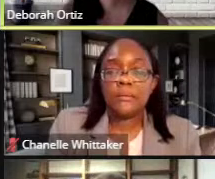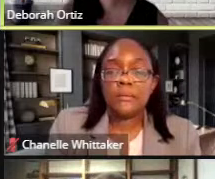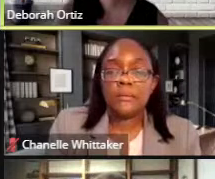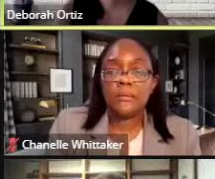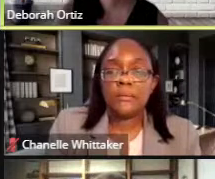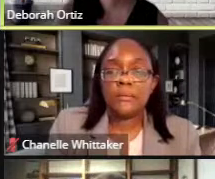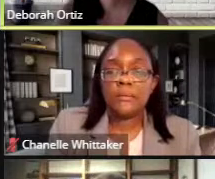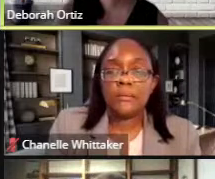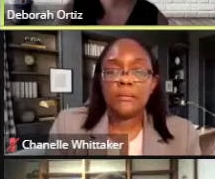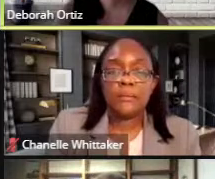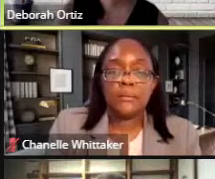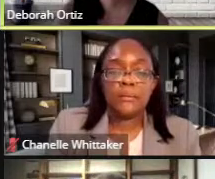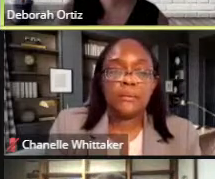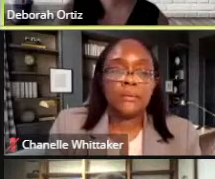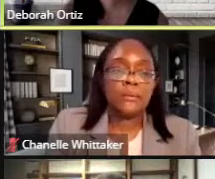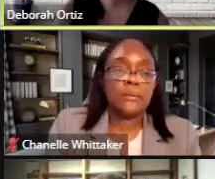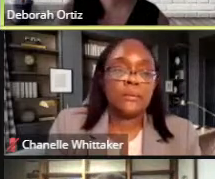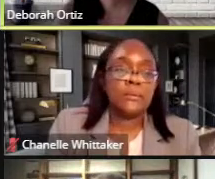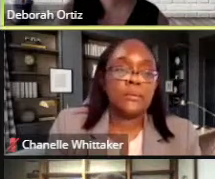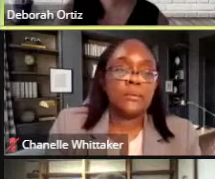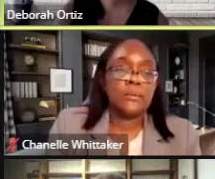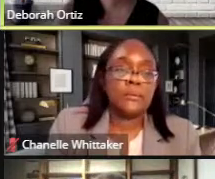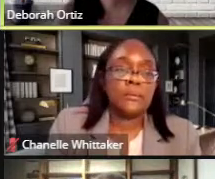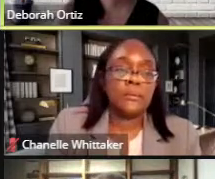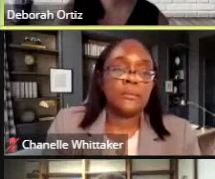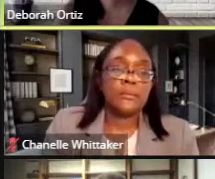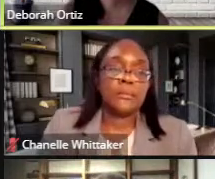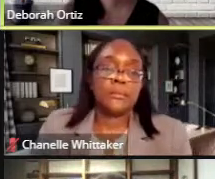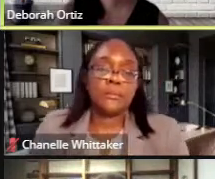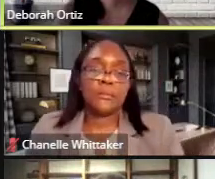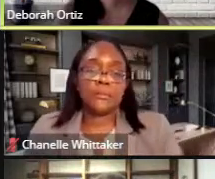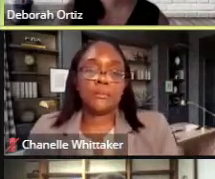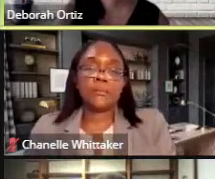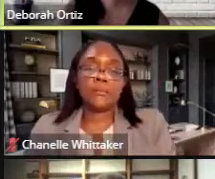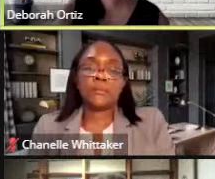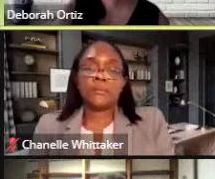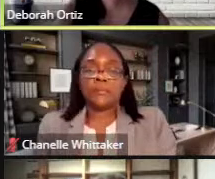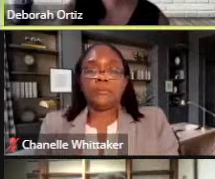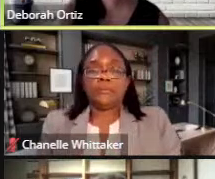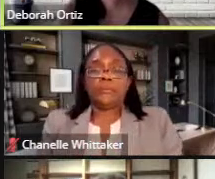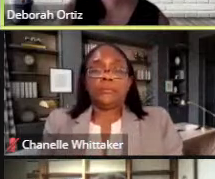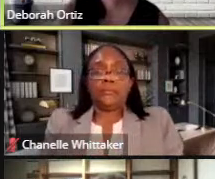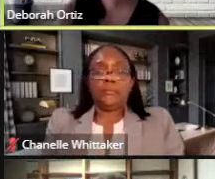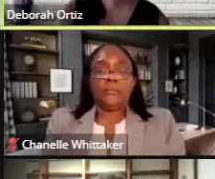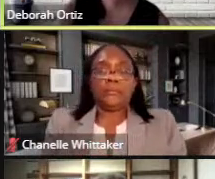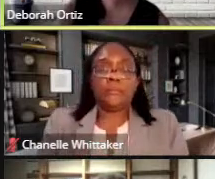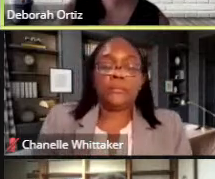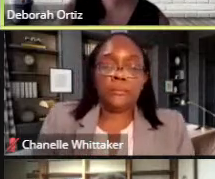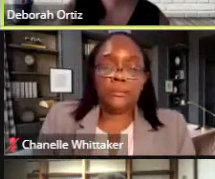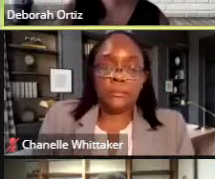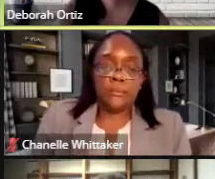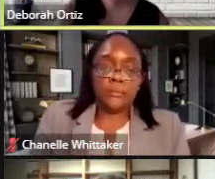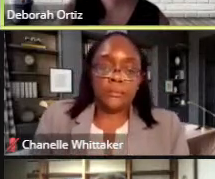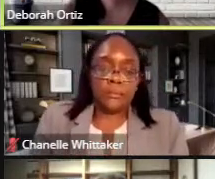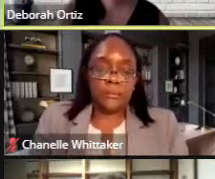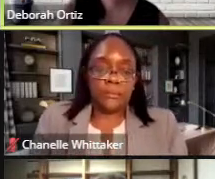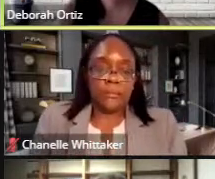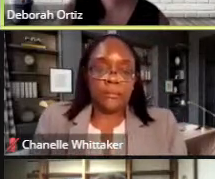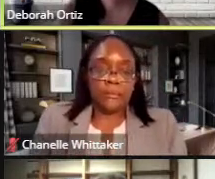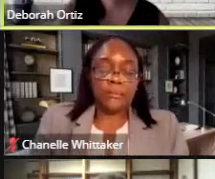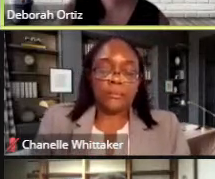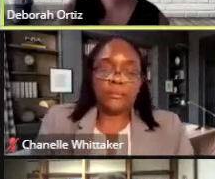200 children with varying degrees of paralysis and killing 10. We already know that